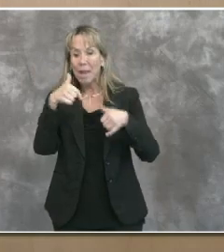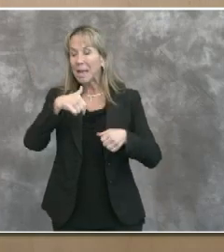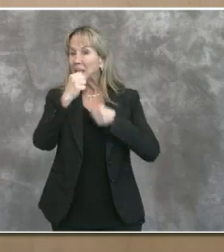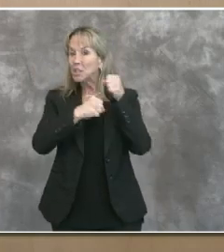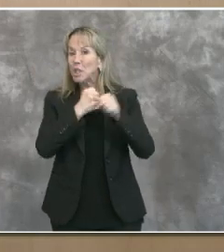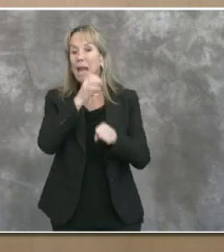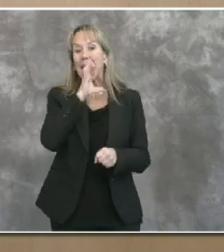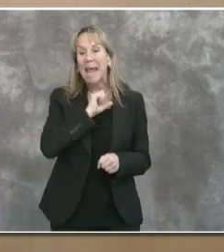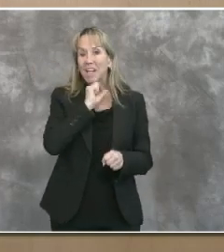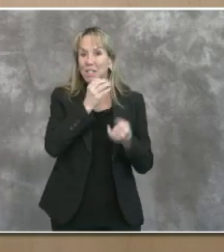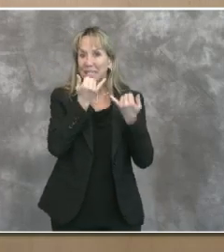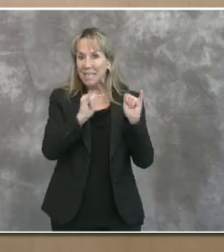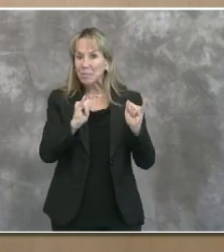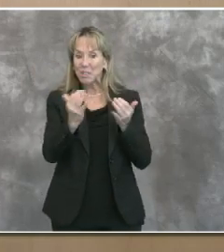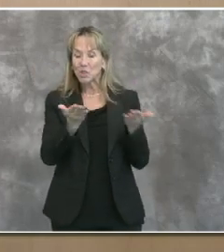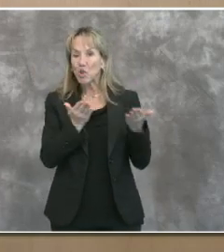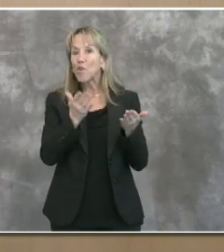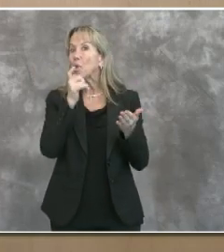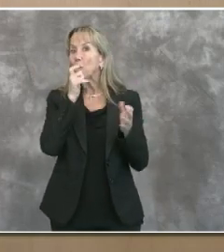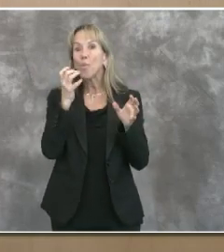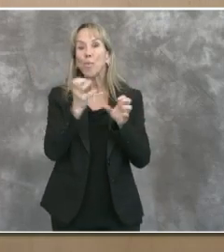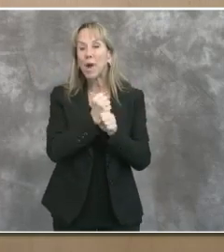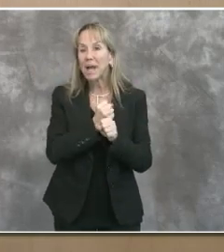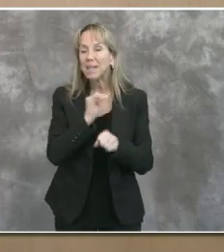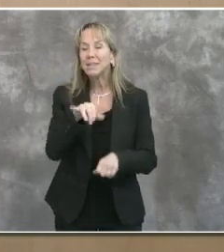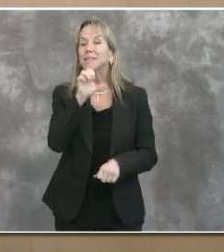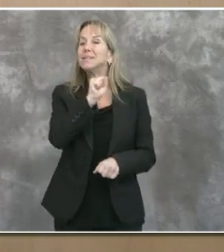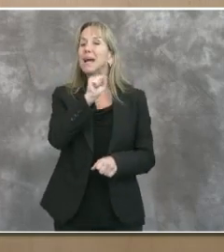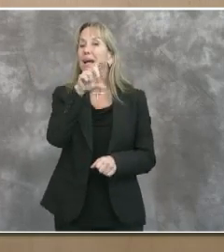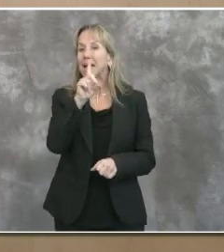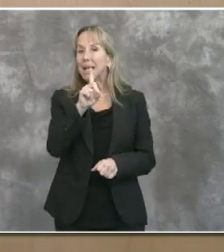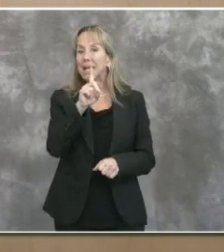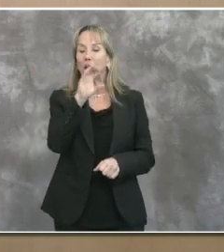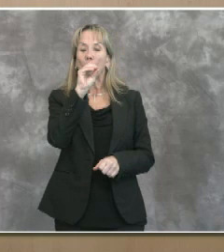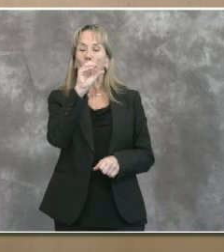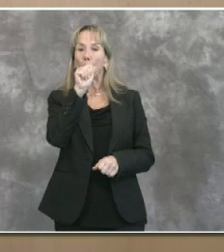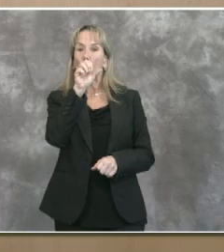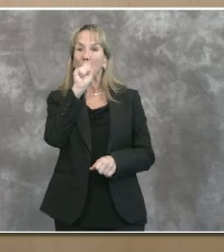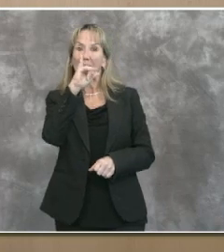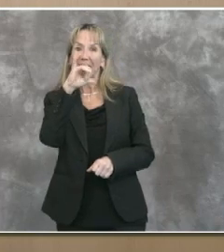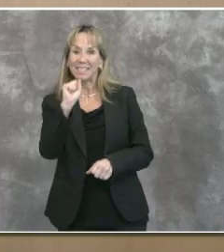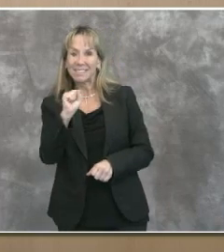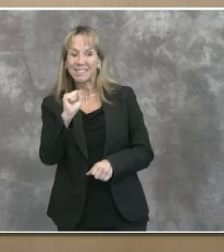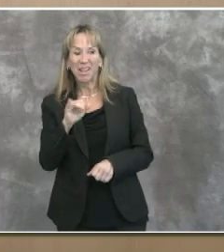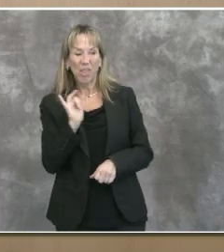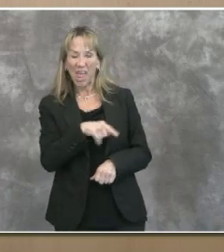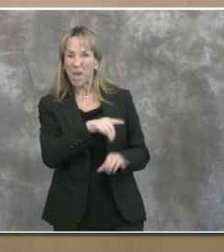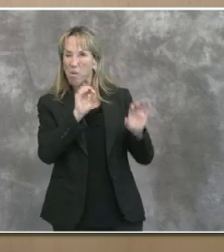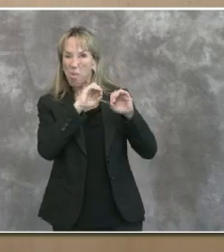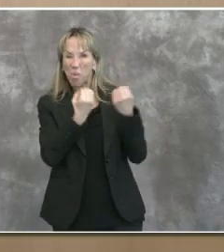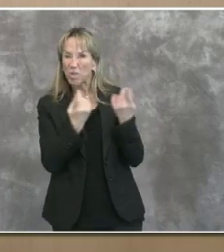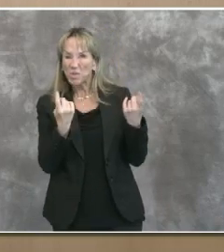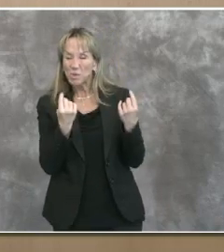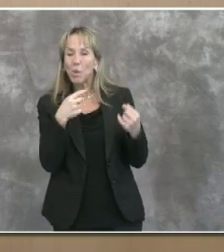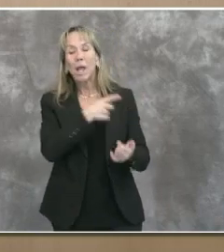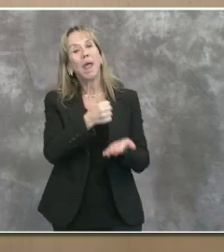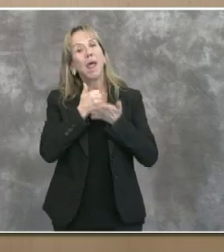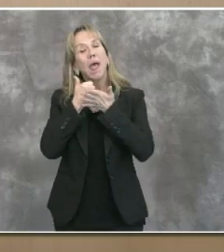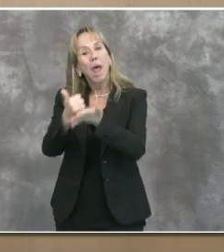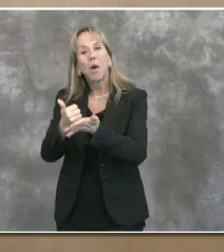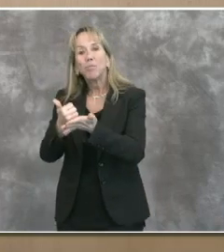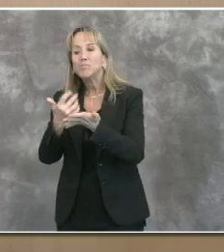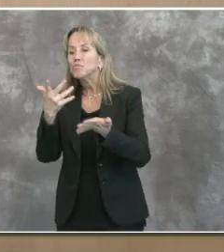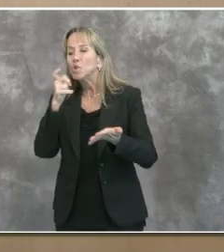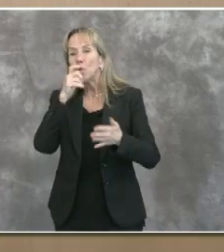year's Aging and Independent Services recipient is the San Diego OASIS, an organization that enhances the health